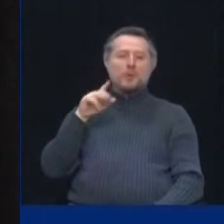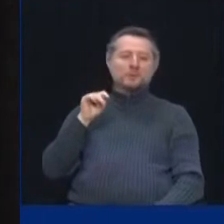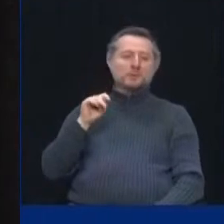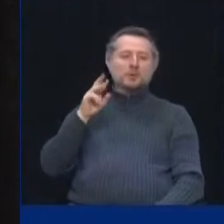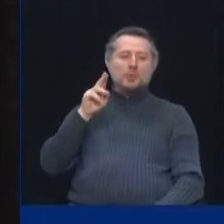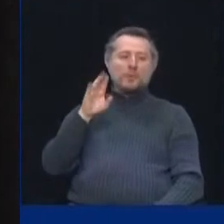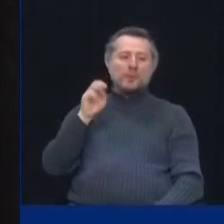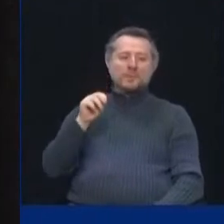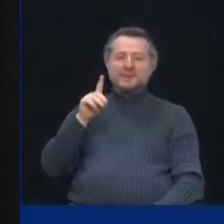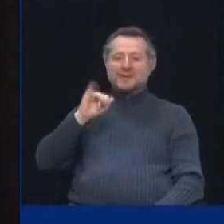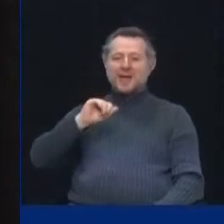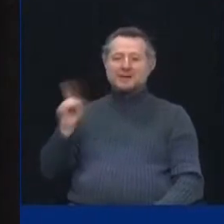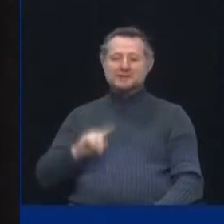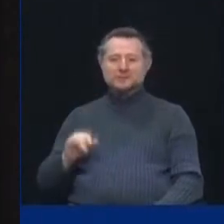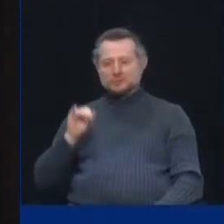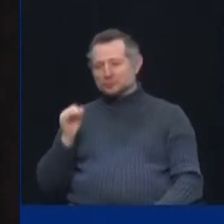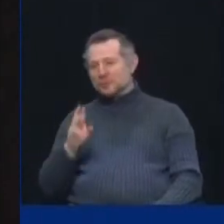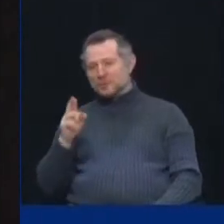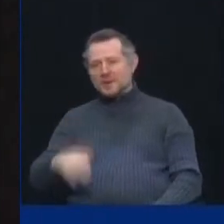Hi, guys.